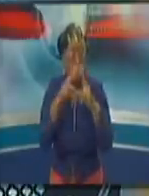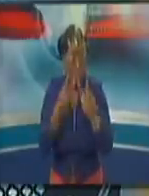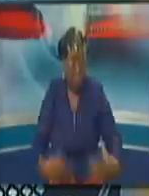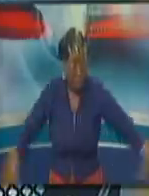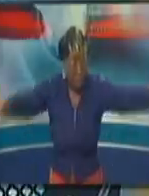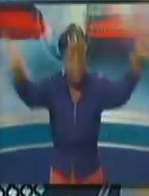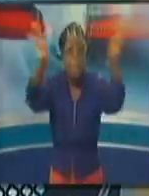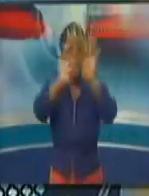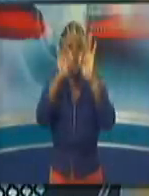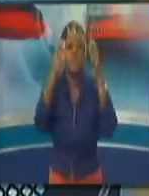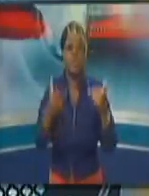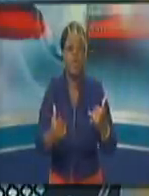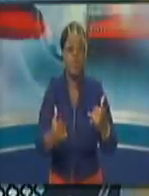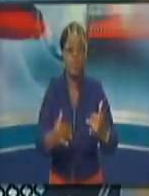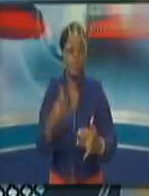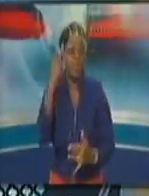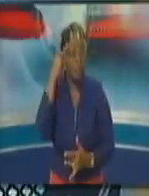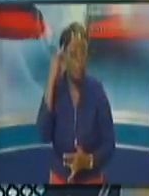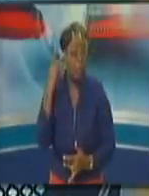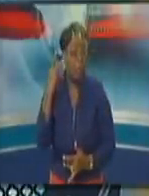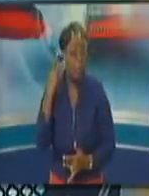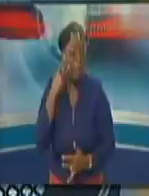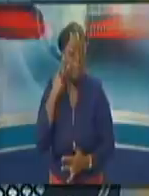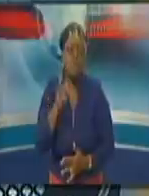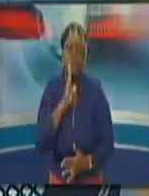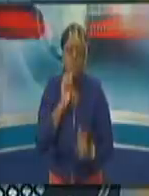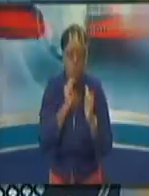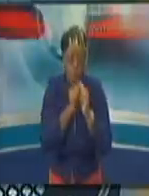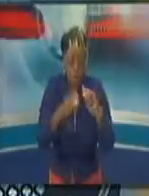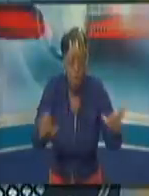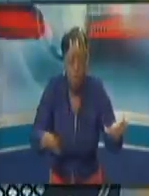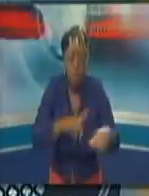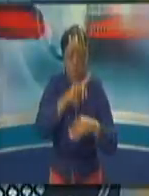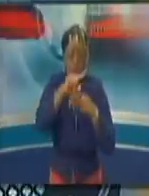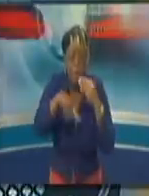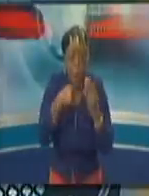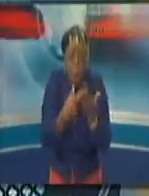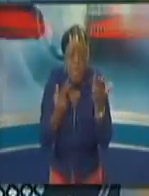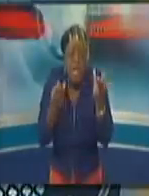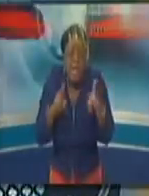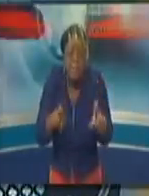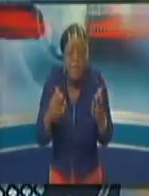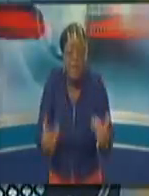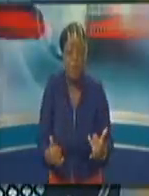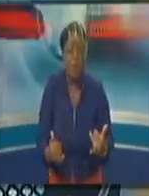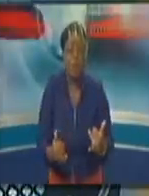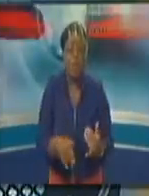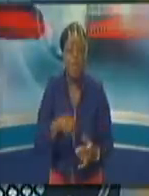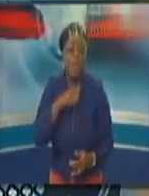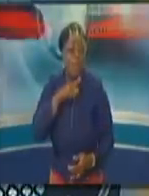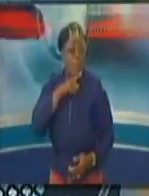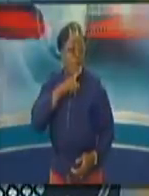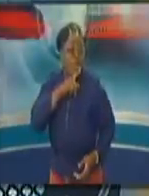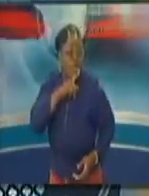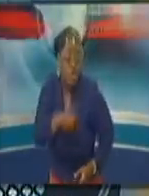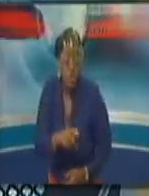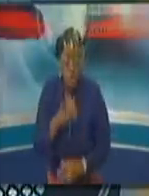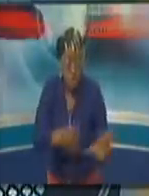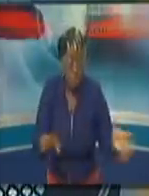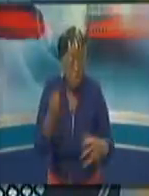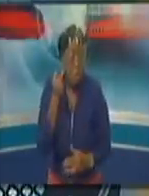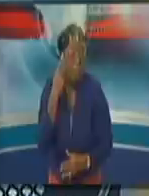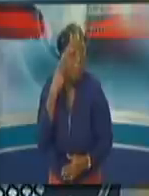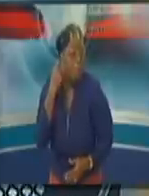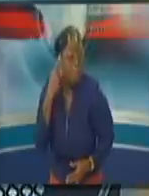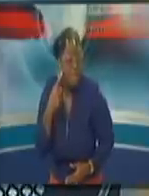this time. So parents and guardians, talk to your children about what is happening. Make sure that they are understanding what is